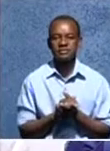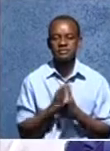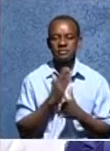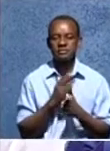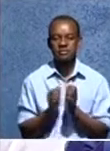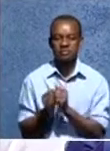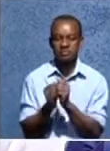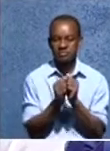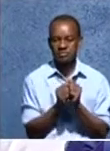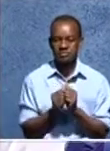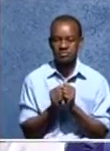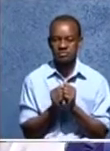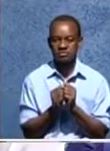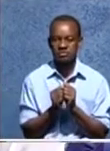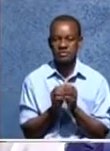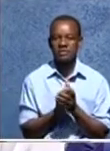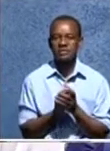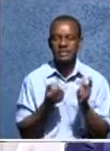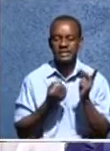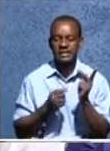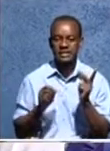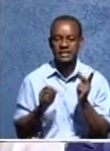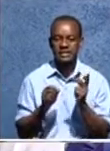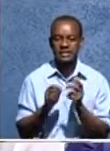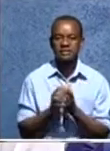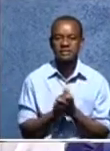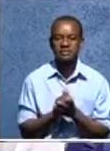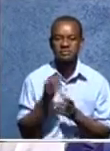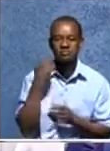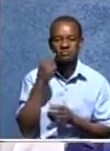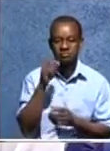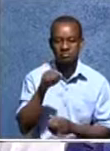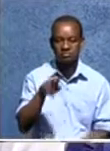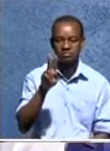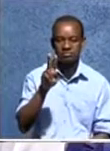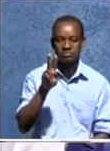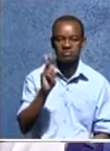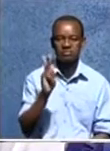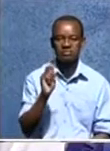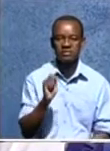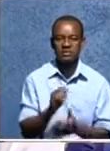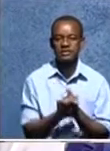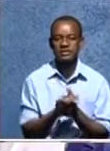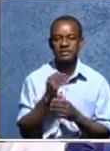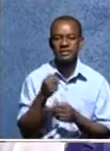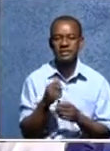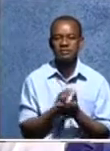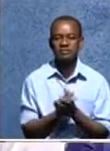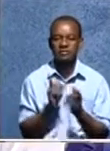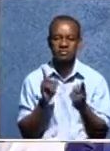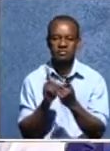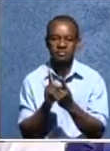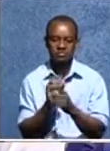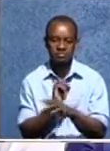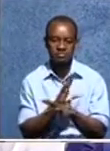in London, who has assisted us in developing, after detailed research and consultations with the private sector and